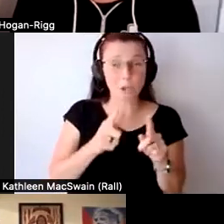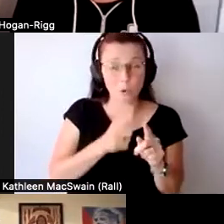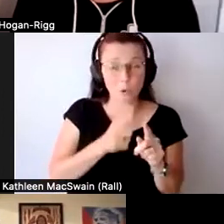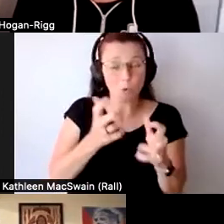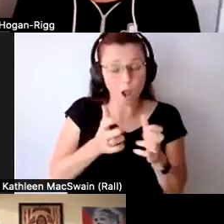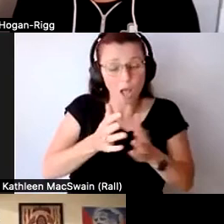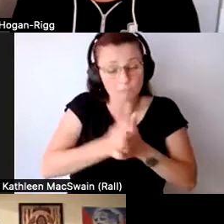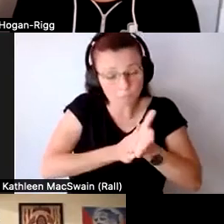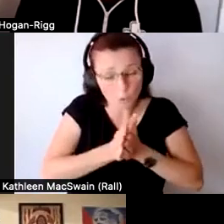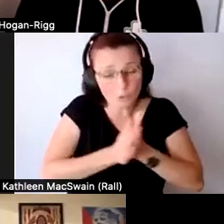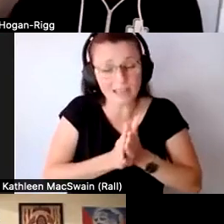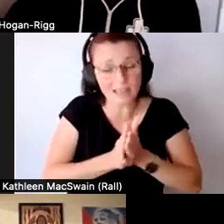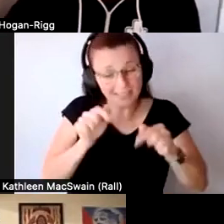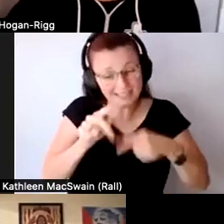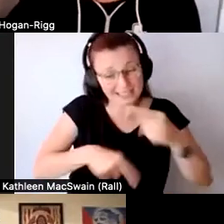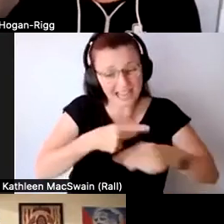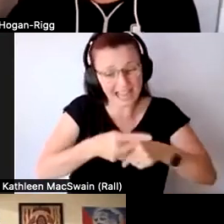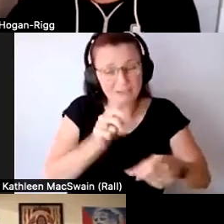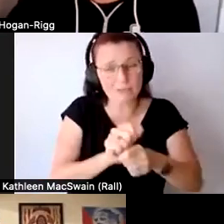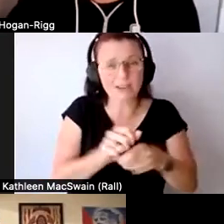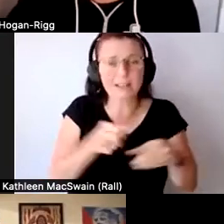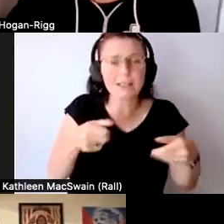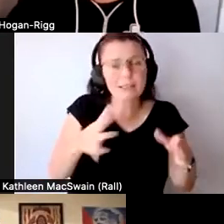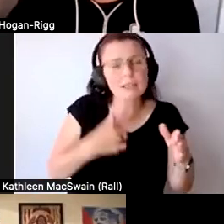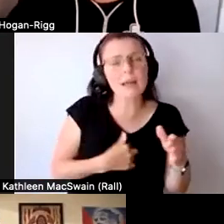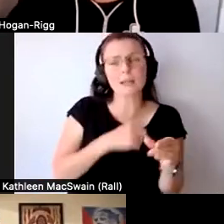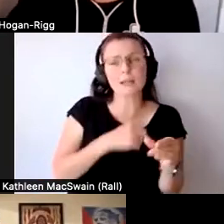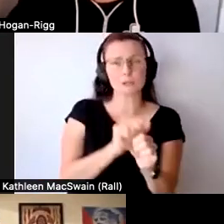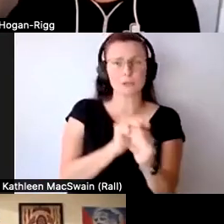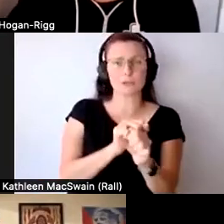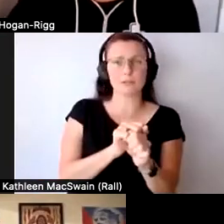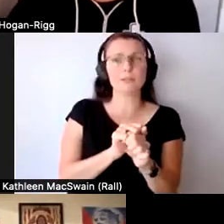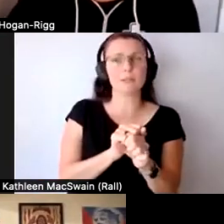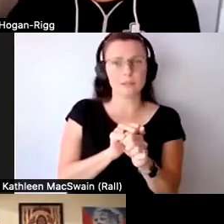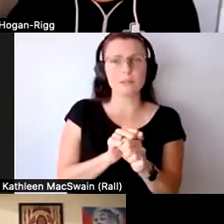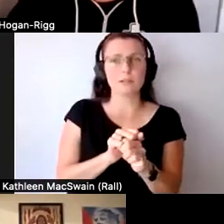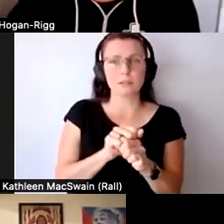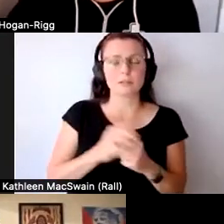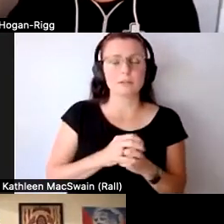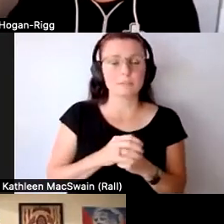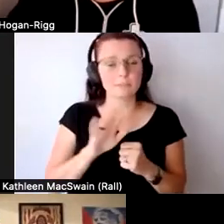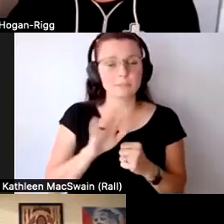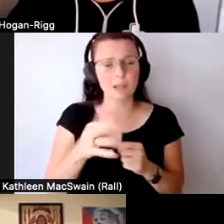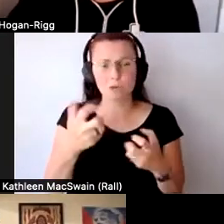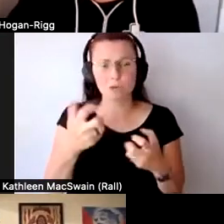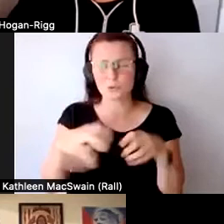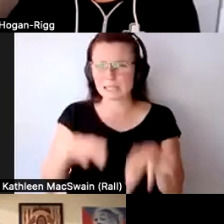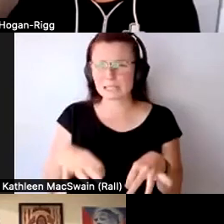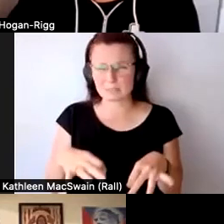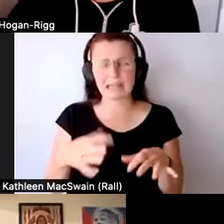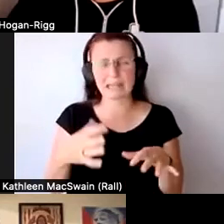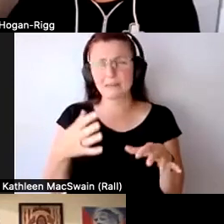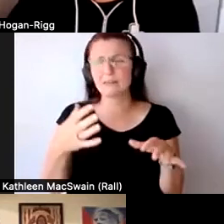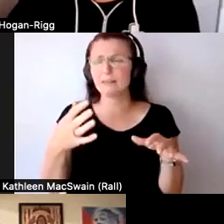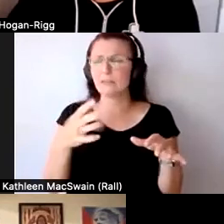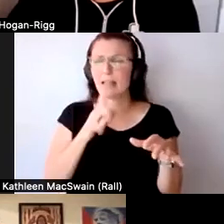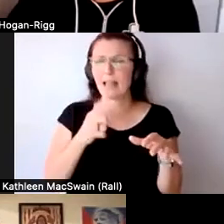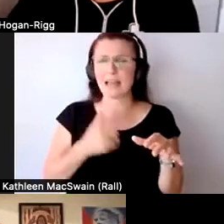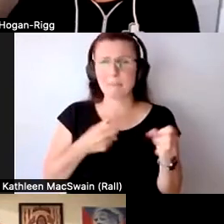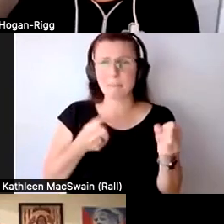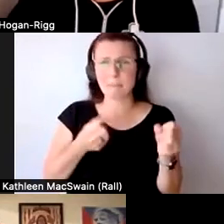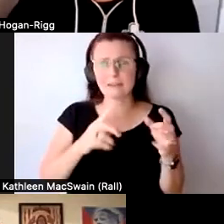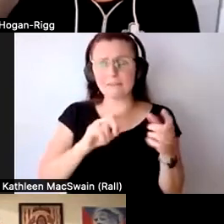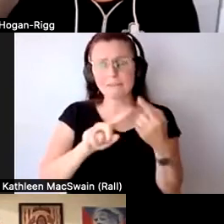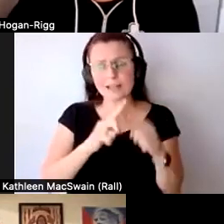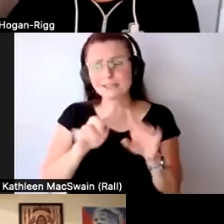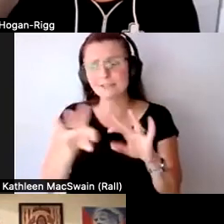loved. And I want to explain something very quickly. I have many, many friends and family in recovery, multiple years of recovery. And